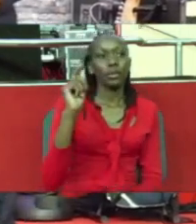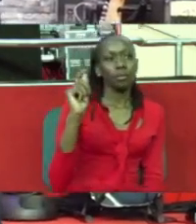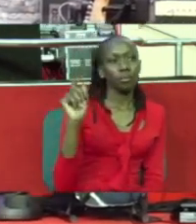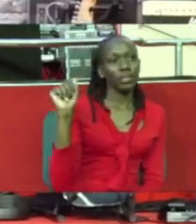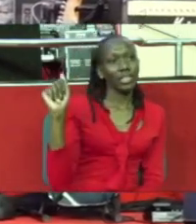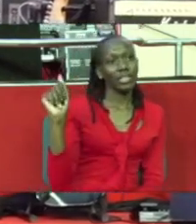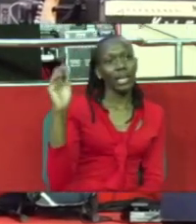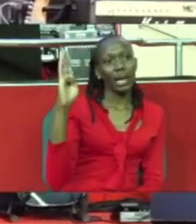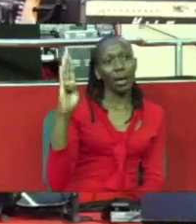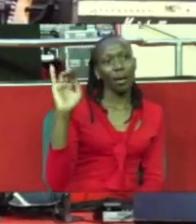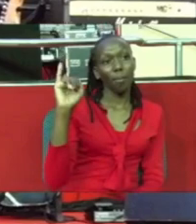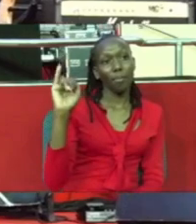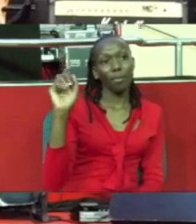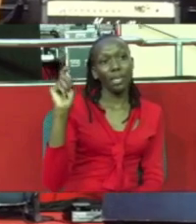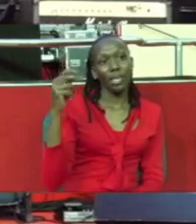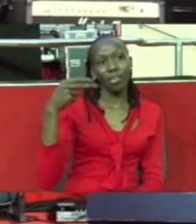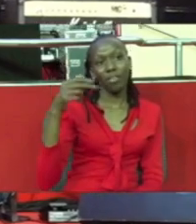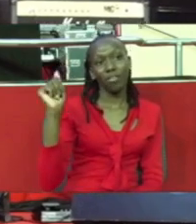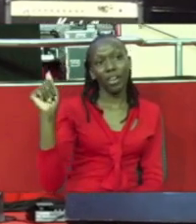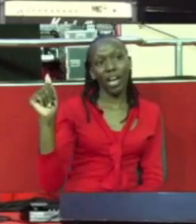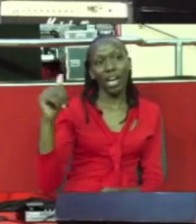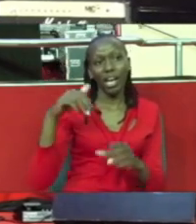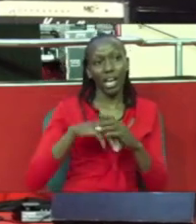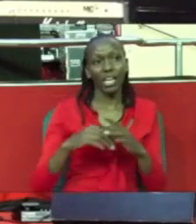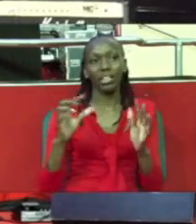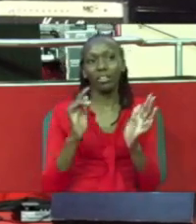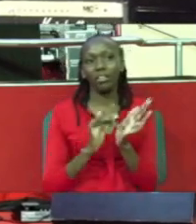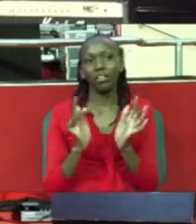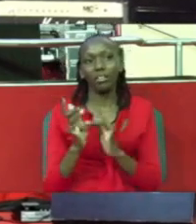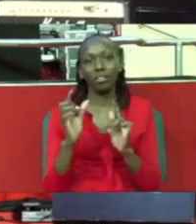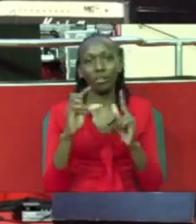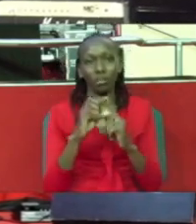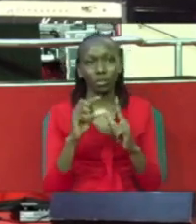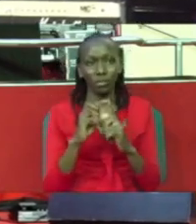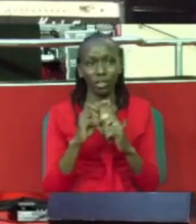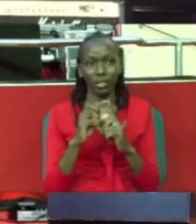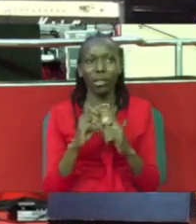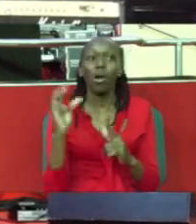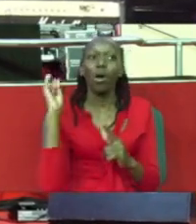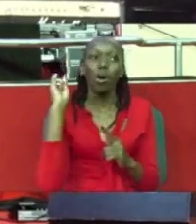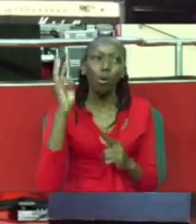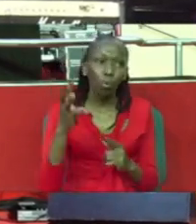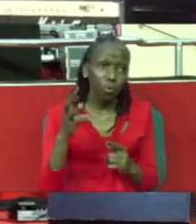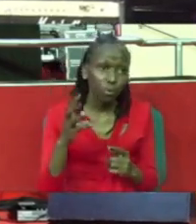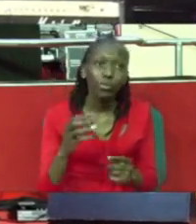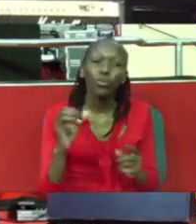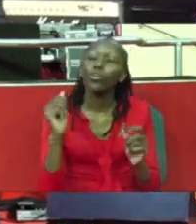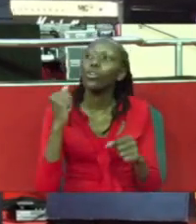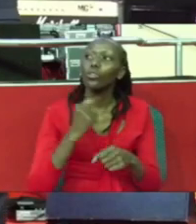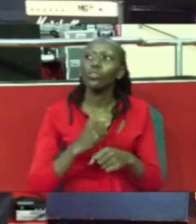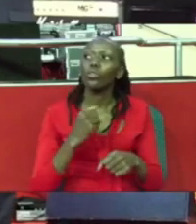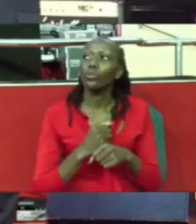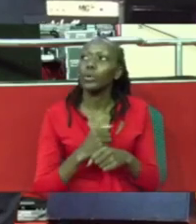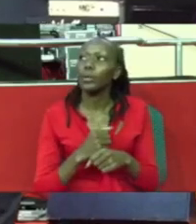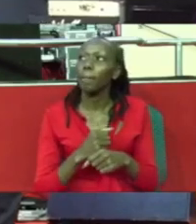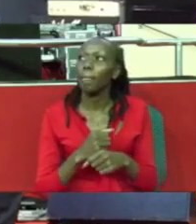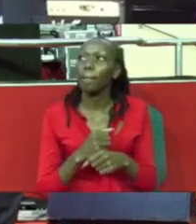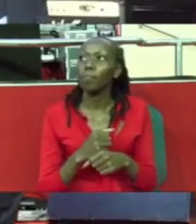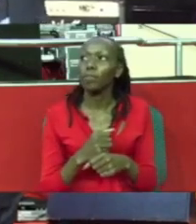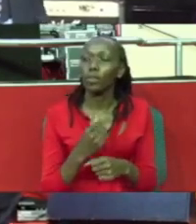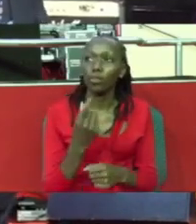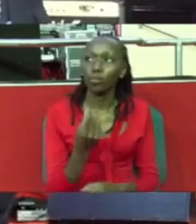Tabitha katika Bible? She was doing that little work. Alikuwa anafanya kazi hiyo ndogo. But it is registered in the Bible.